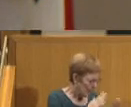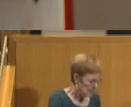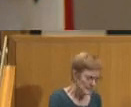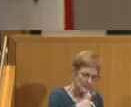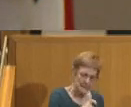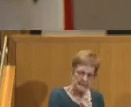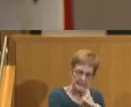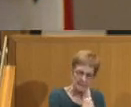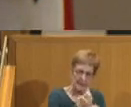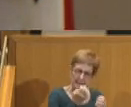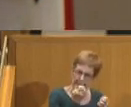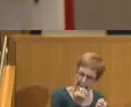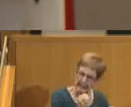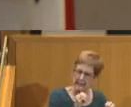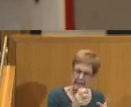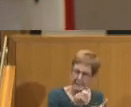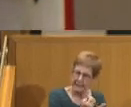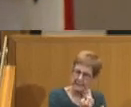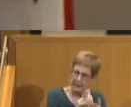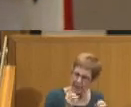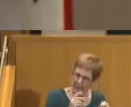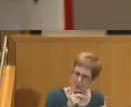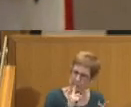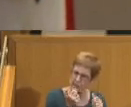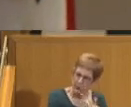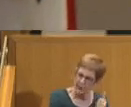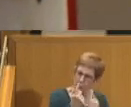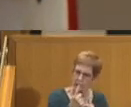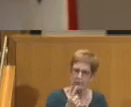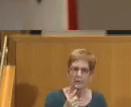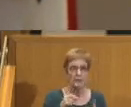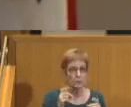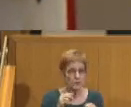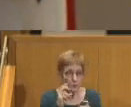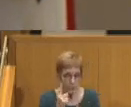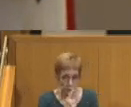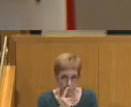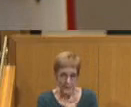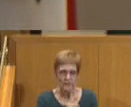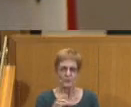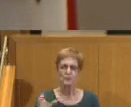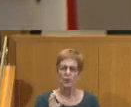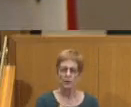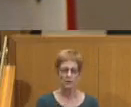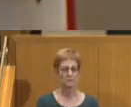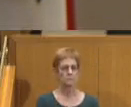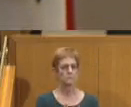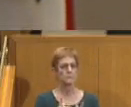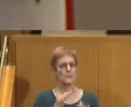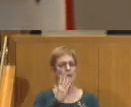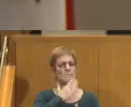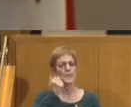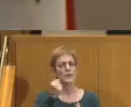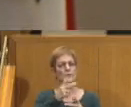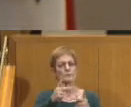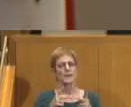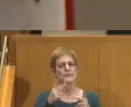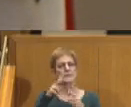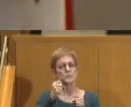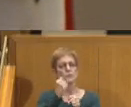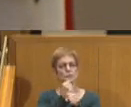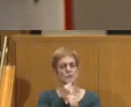Last time at the swearing-in ceremony, I offered some sage advice to my new colleagues, which they then proceeded over the next